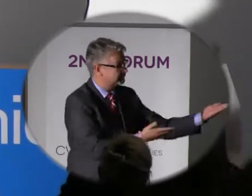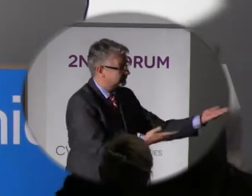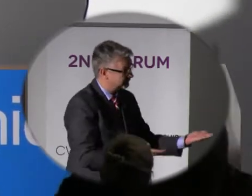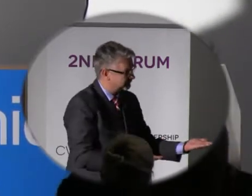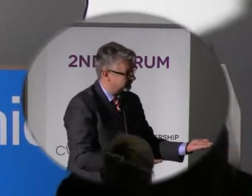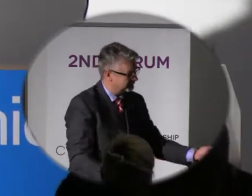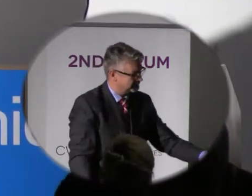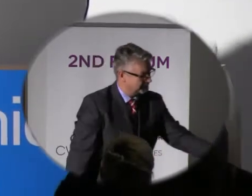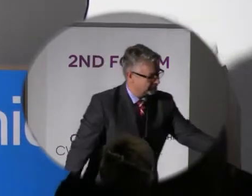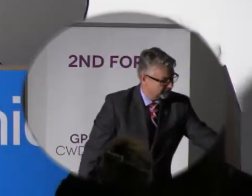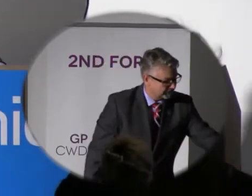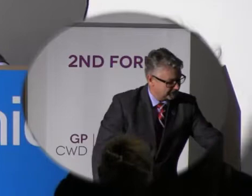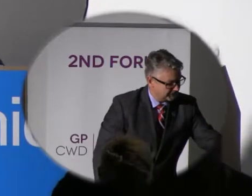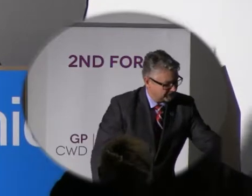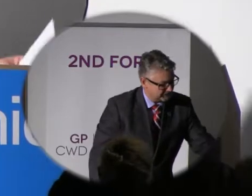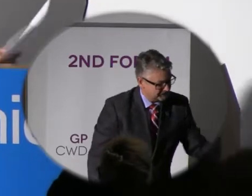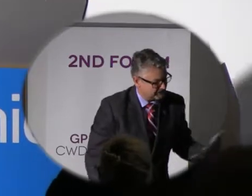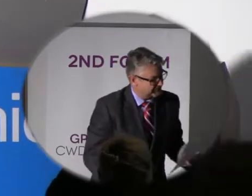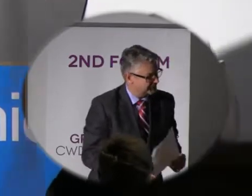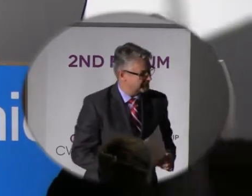International Disability Alliance.